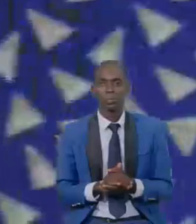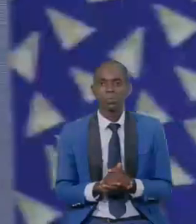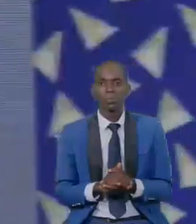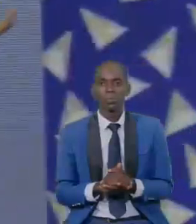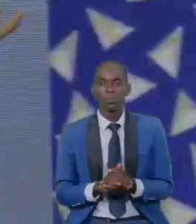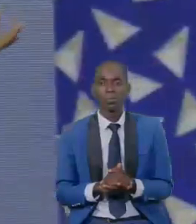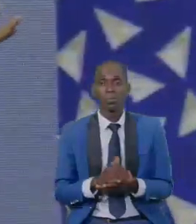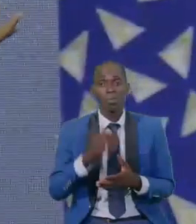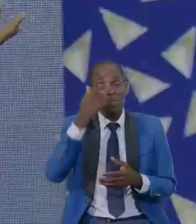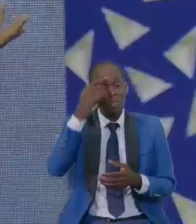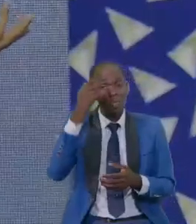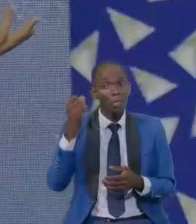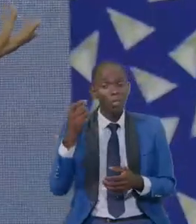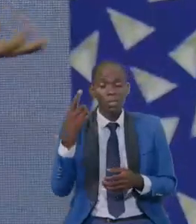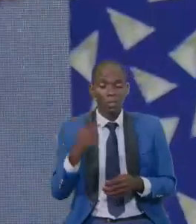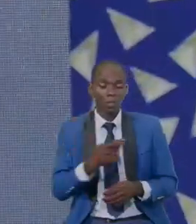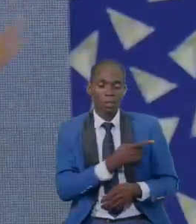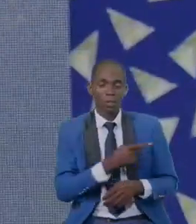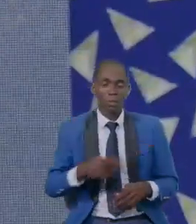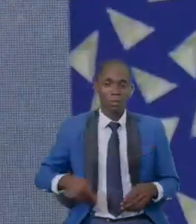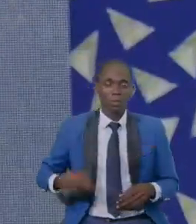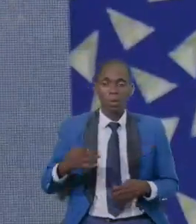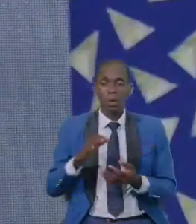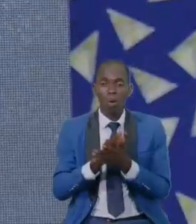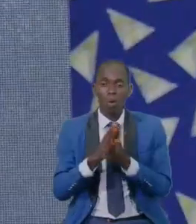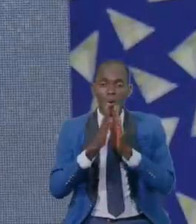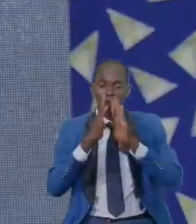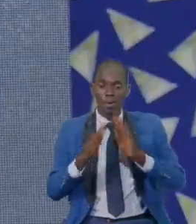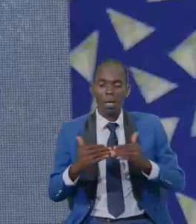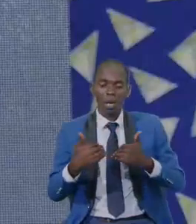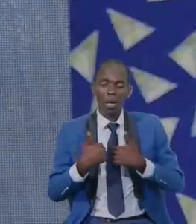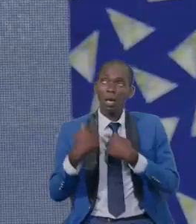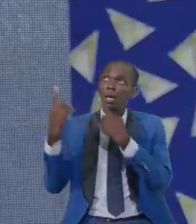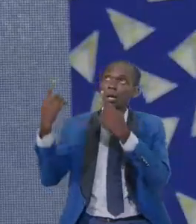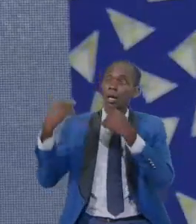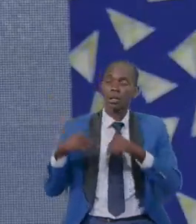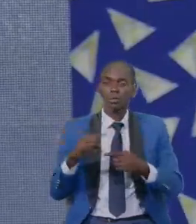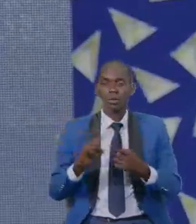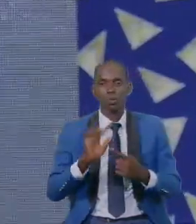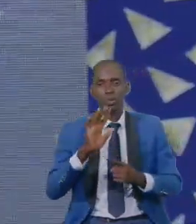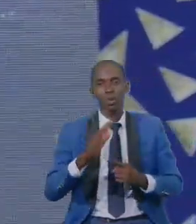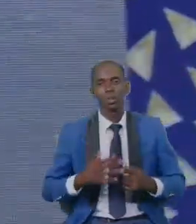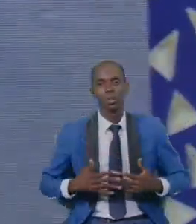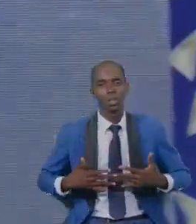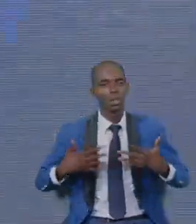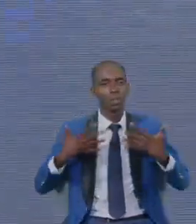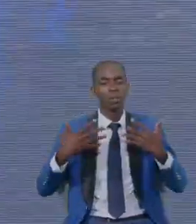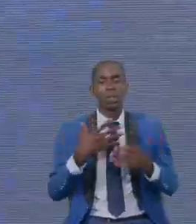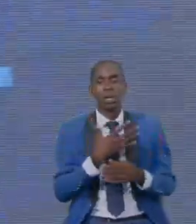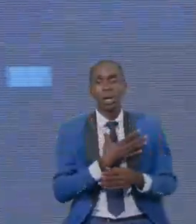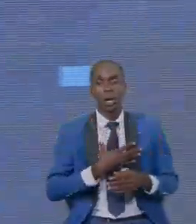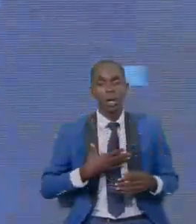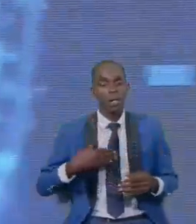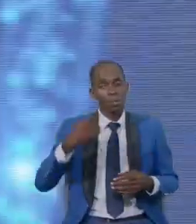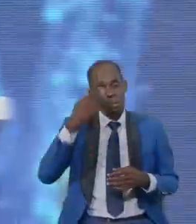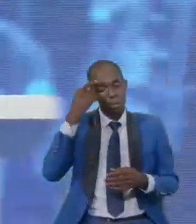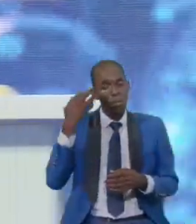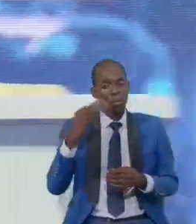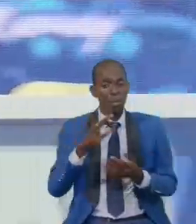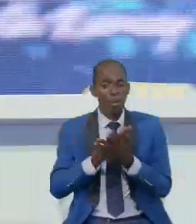Because the Prince of Peace has come to your life. And because the peace is